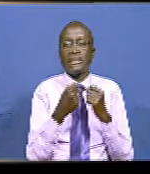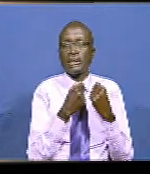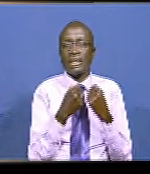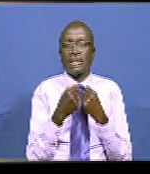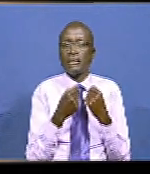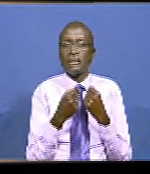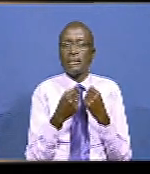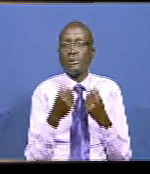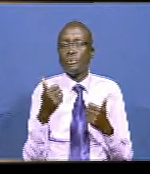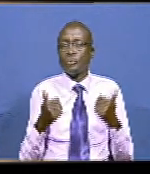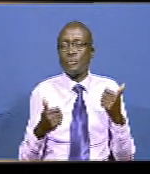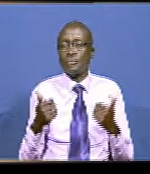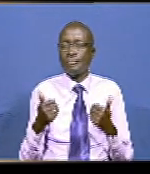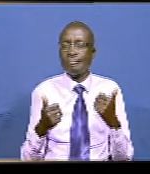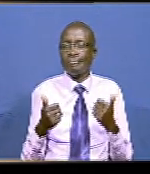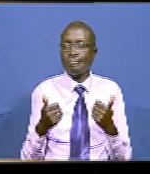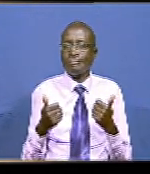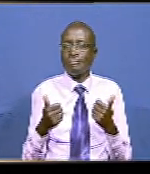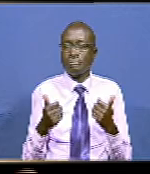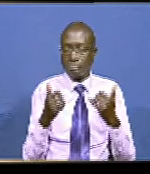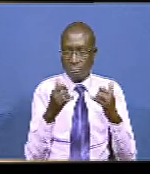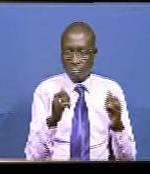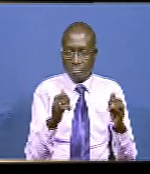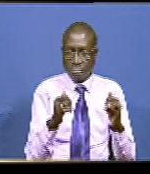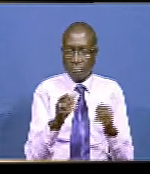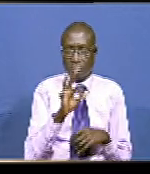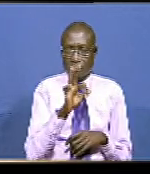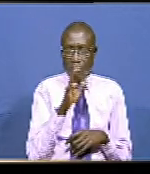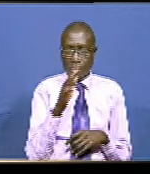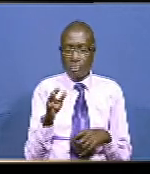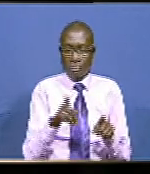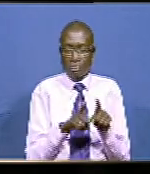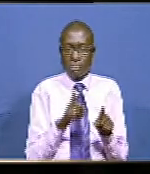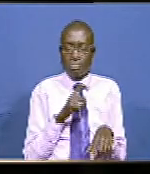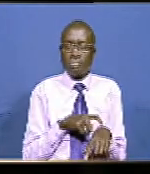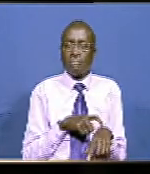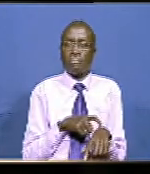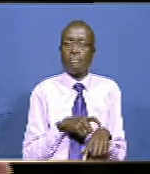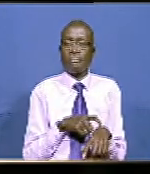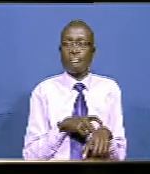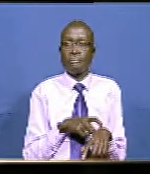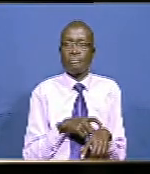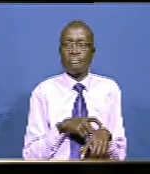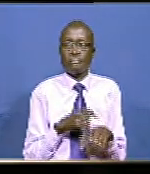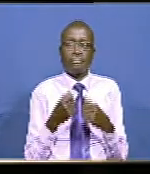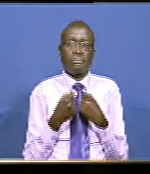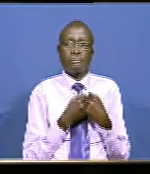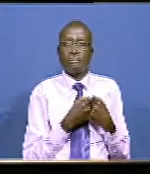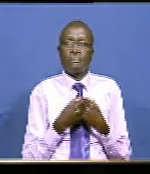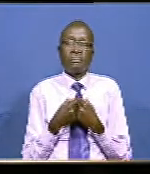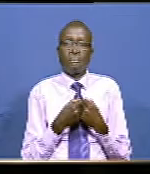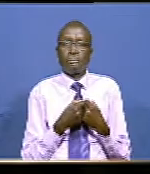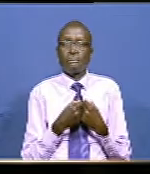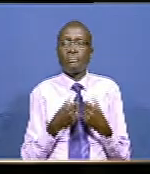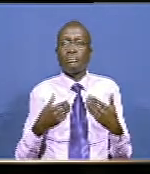are facing as you're trying to do more than three things at the same time? Yeah, challenges are there.